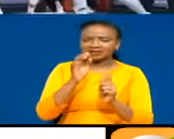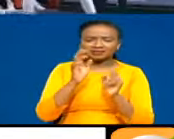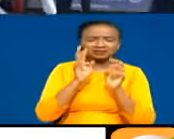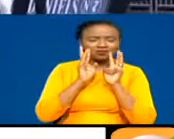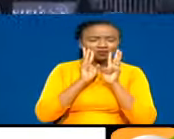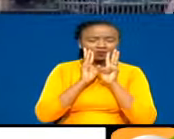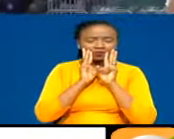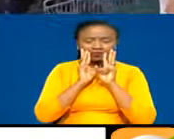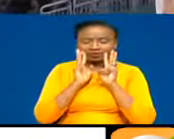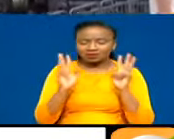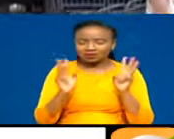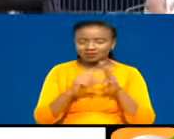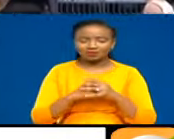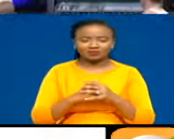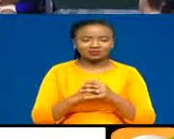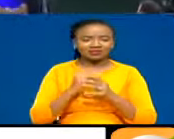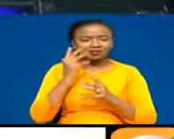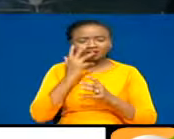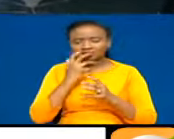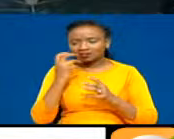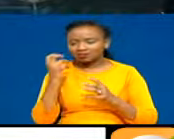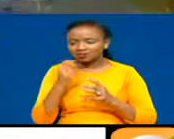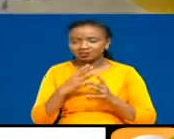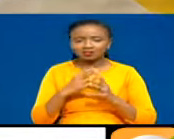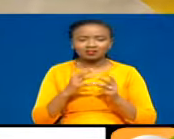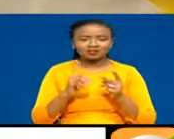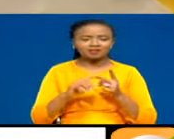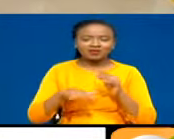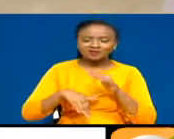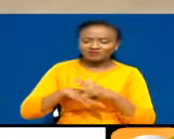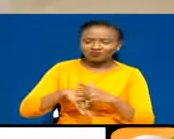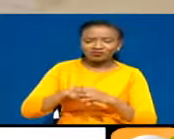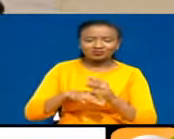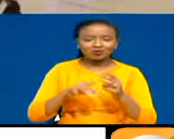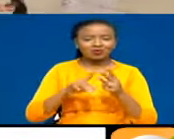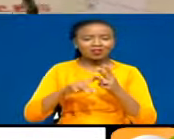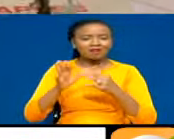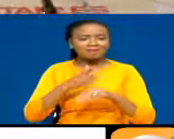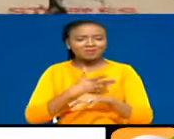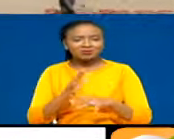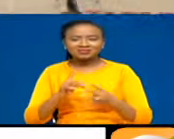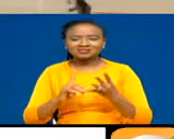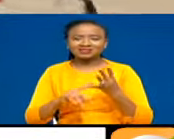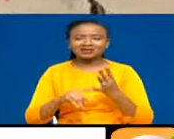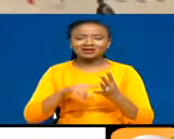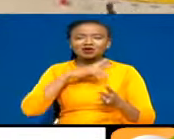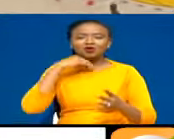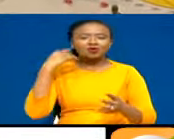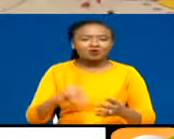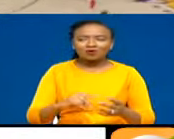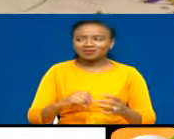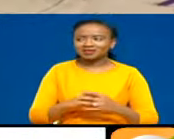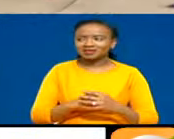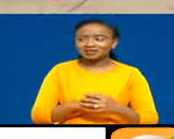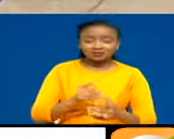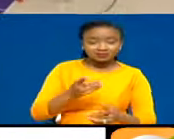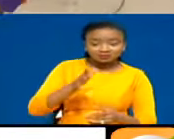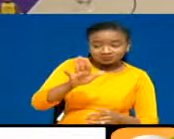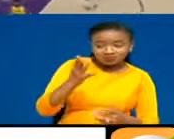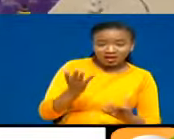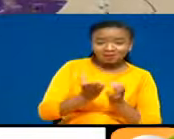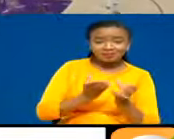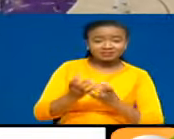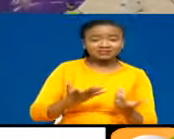Look at football, look at music, look at comedy, look at food, look at your business.